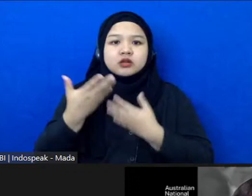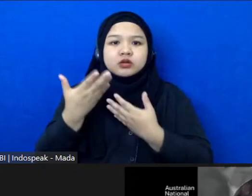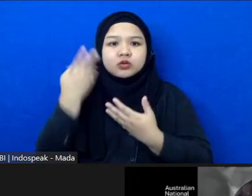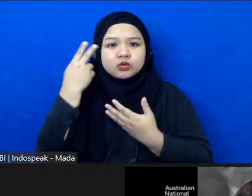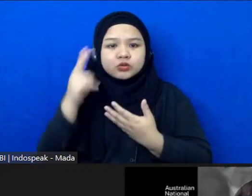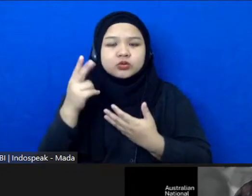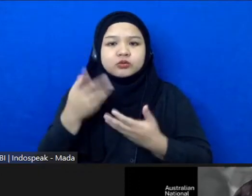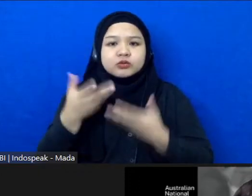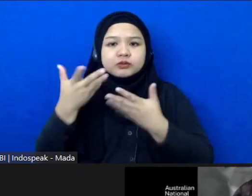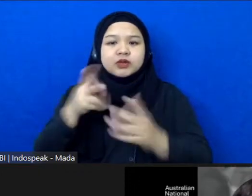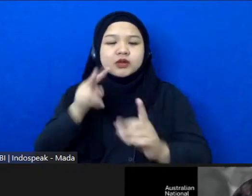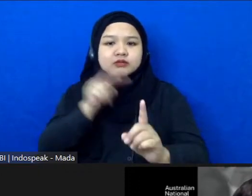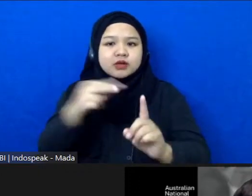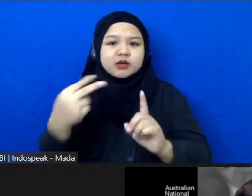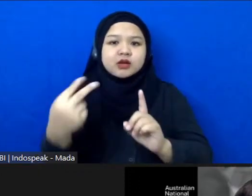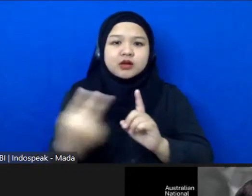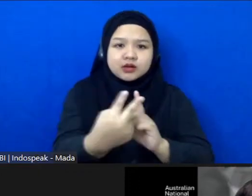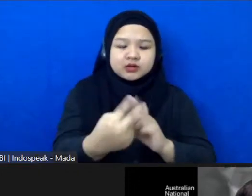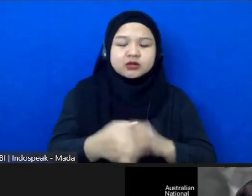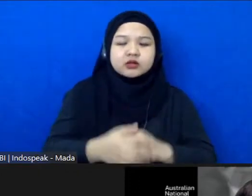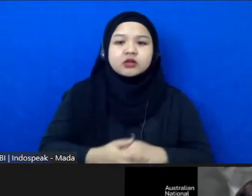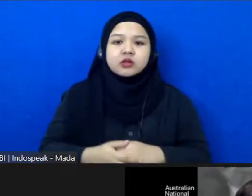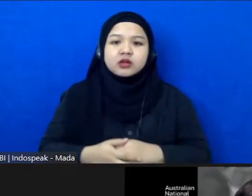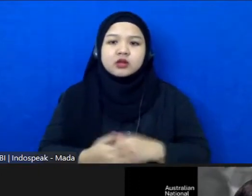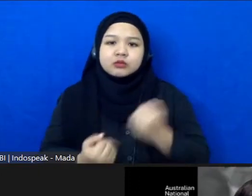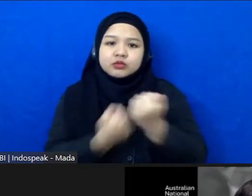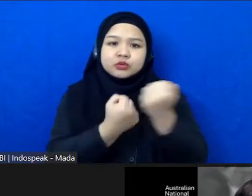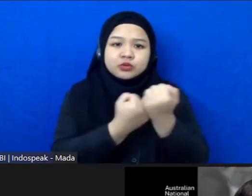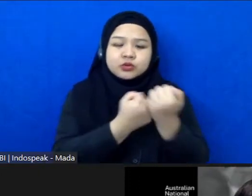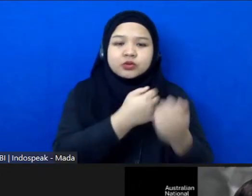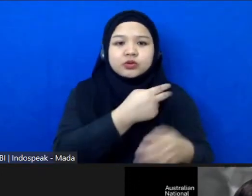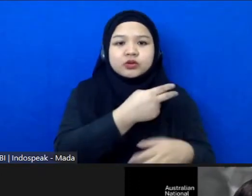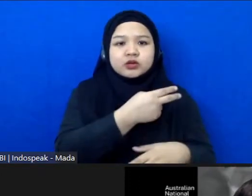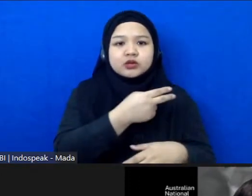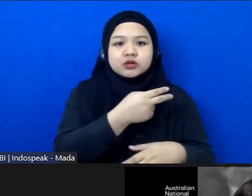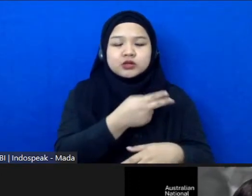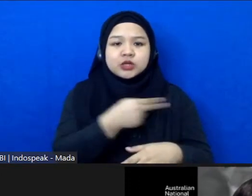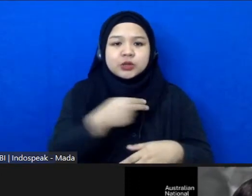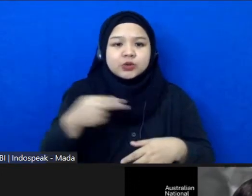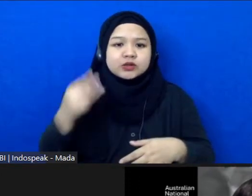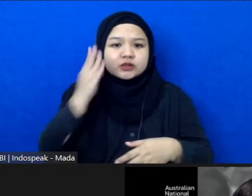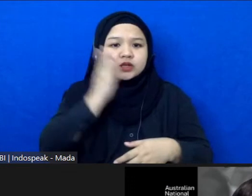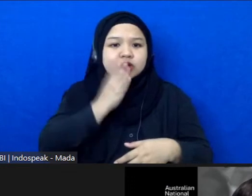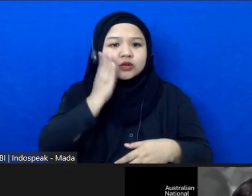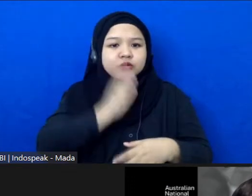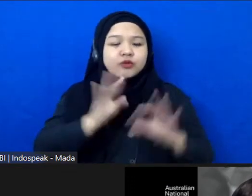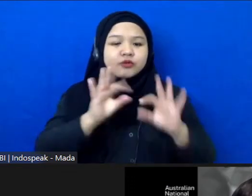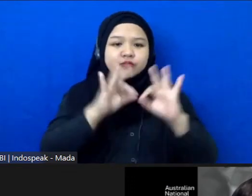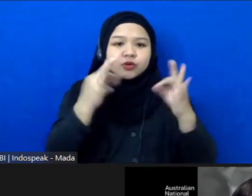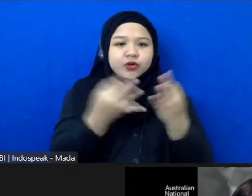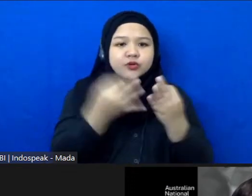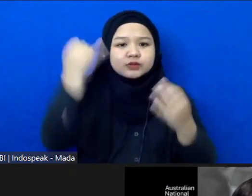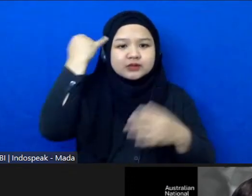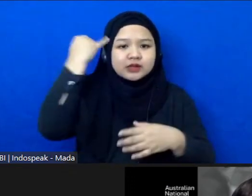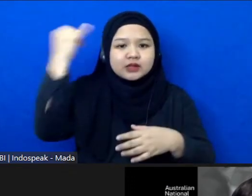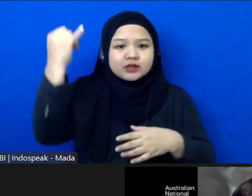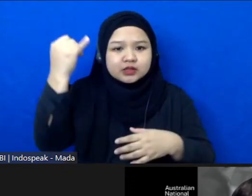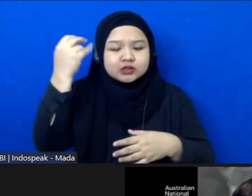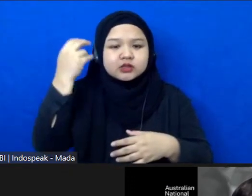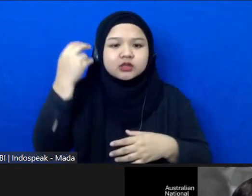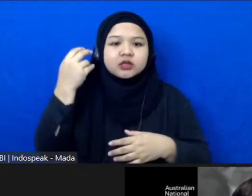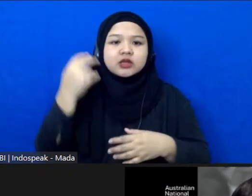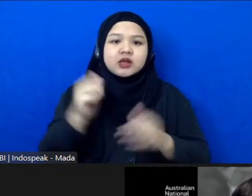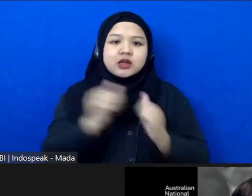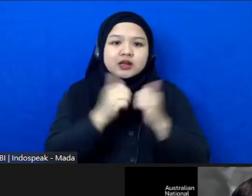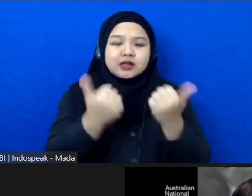view. And she also lent support to Indonesian Young Scientist Forum and Aliansi Ilmuwan Indonesia untuk Penyelesaian